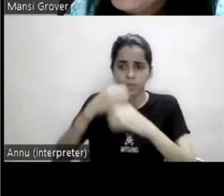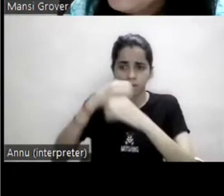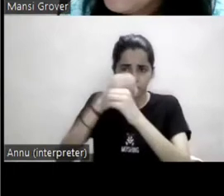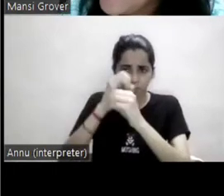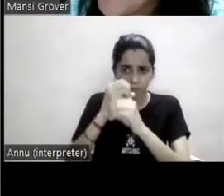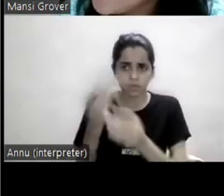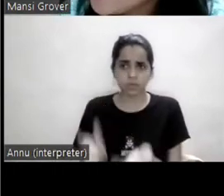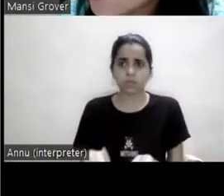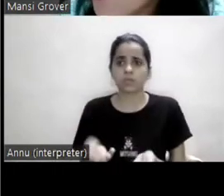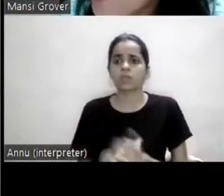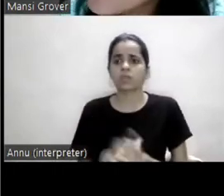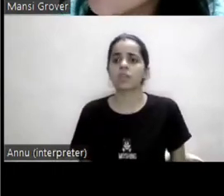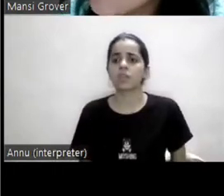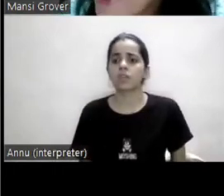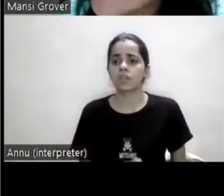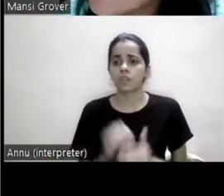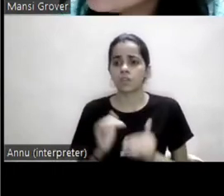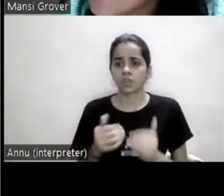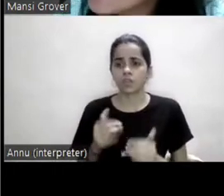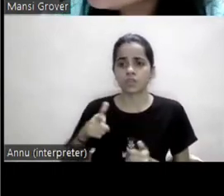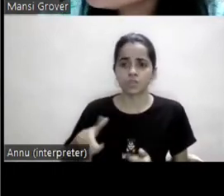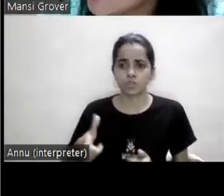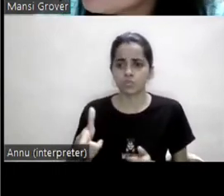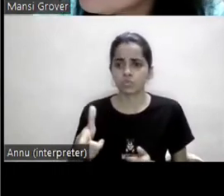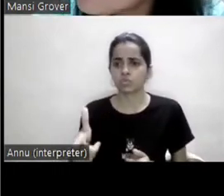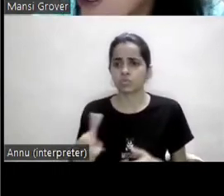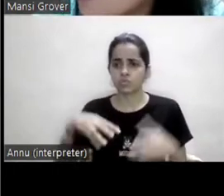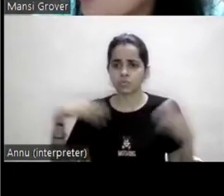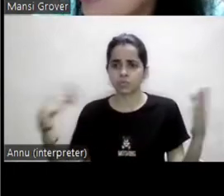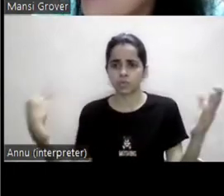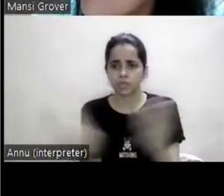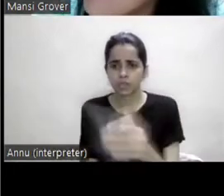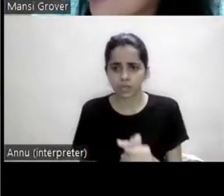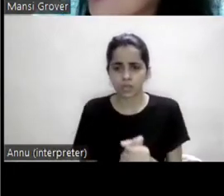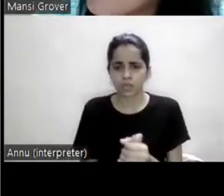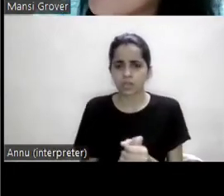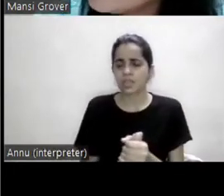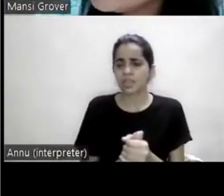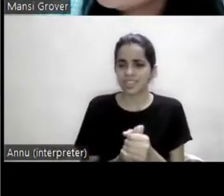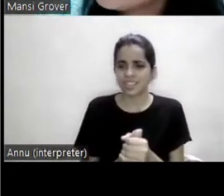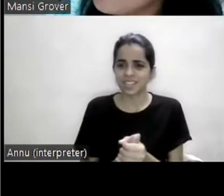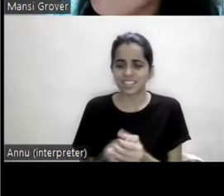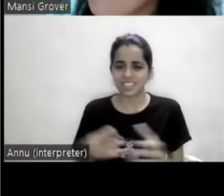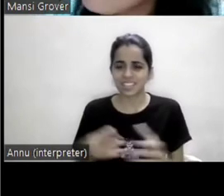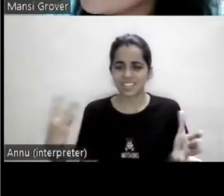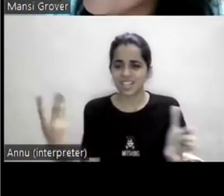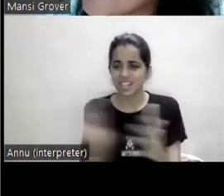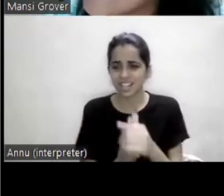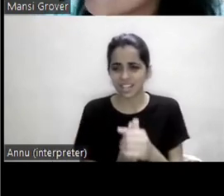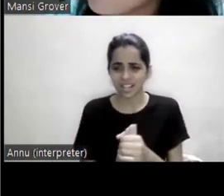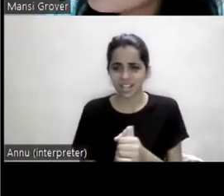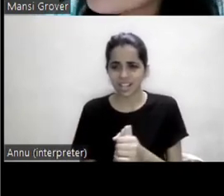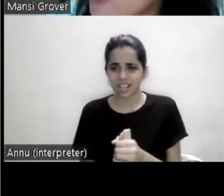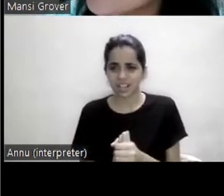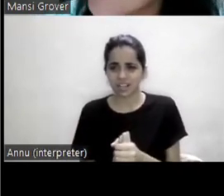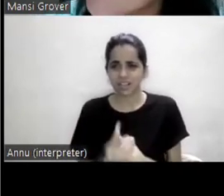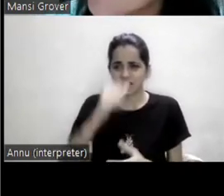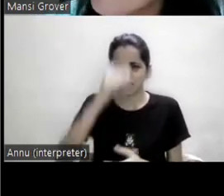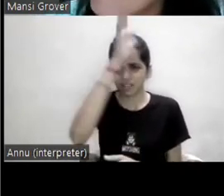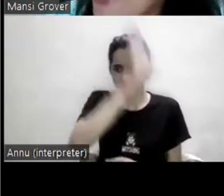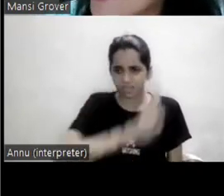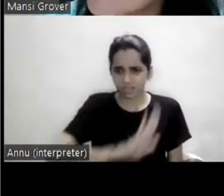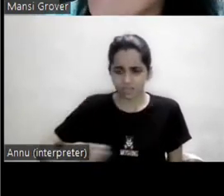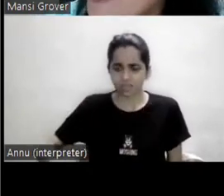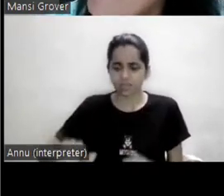microcephaly. Chuhas who gathered at the shrine of Shahadola are evidence of an Indian or South